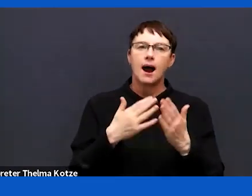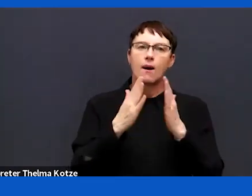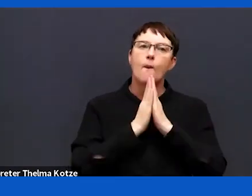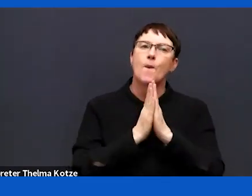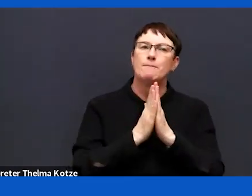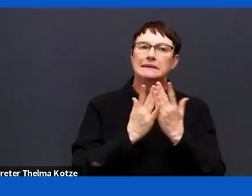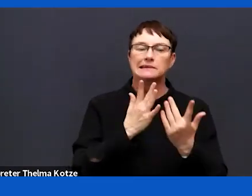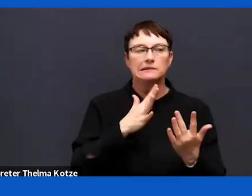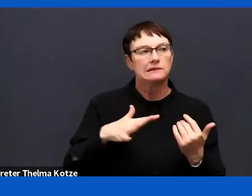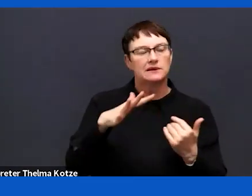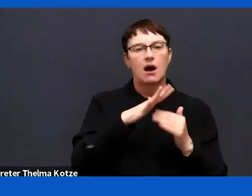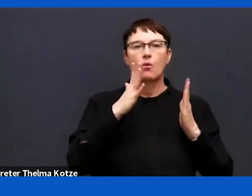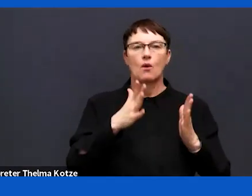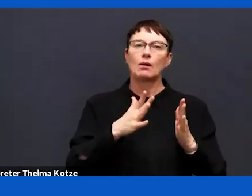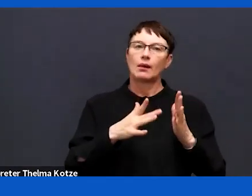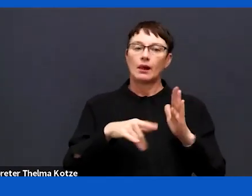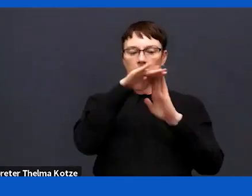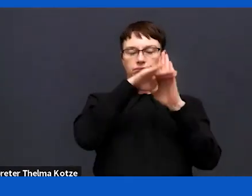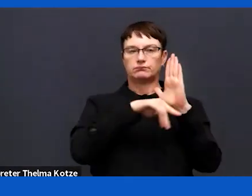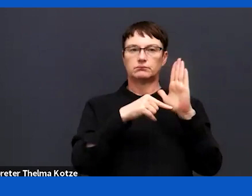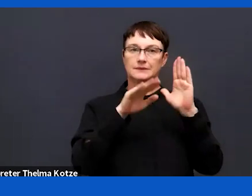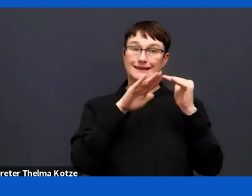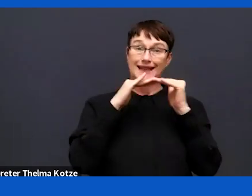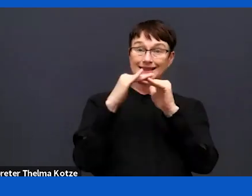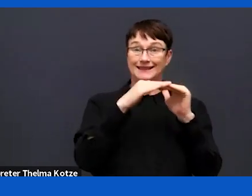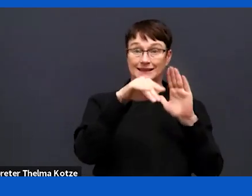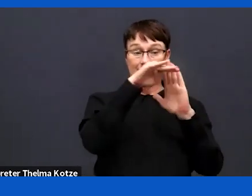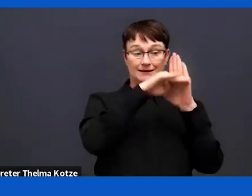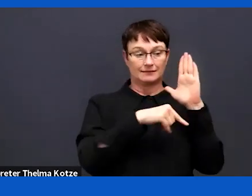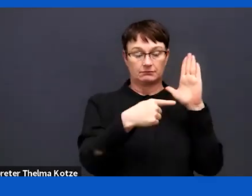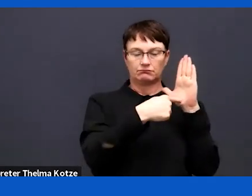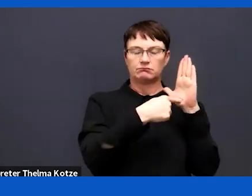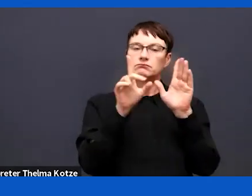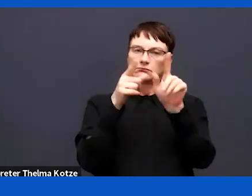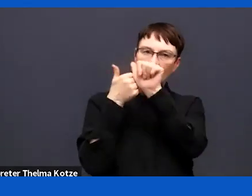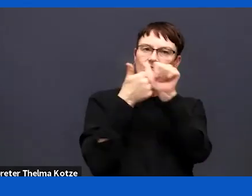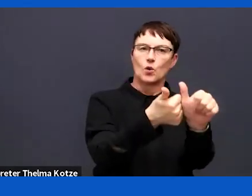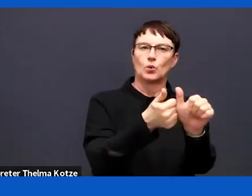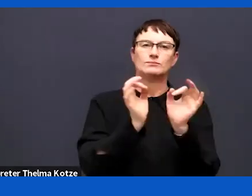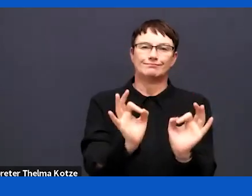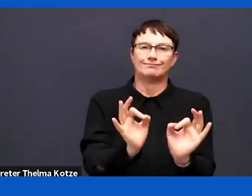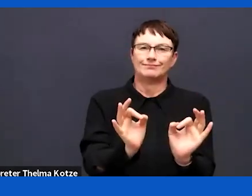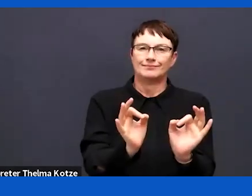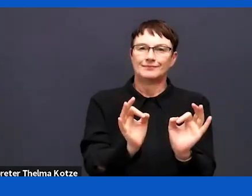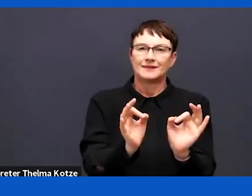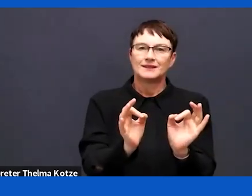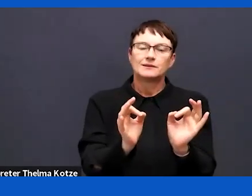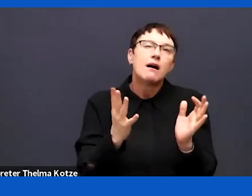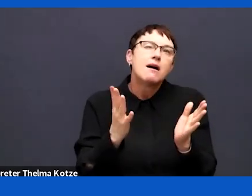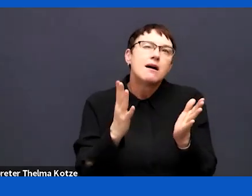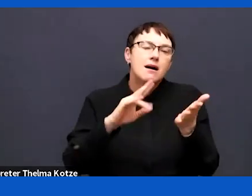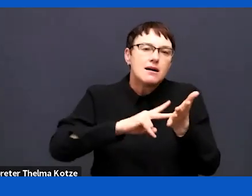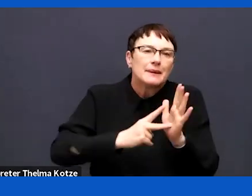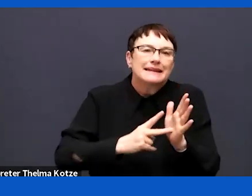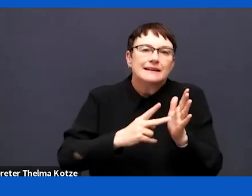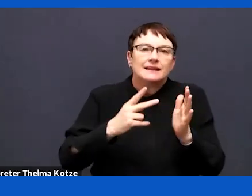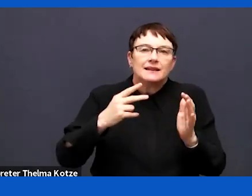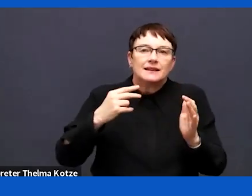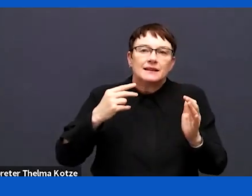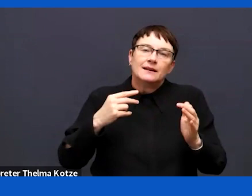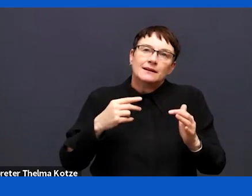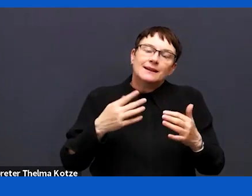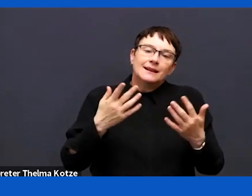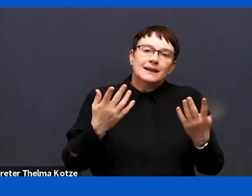operation, exceedingly complex. And I think as a consequence of that, it seems like organizations have